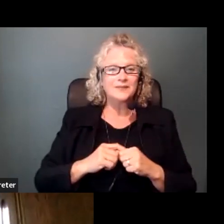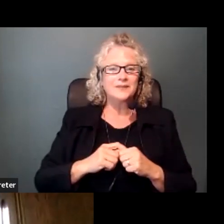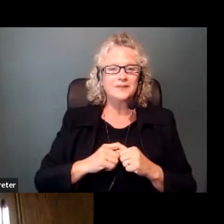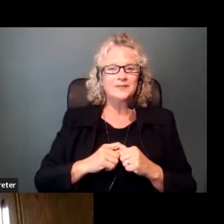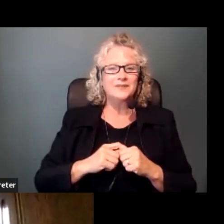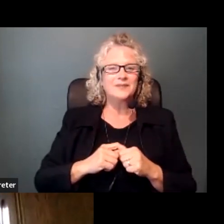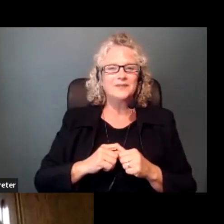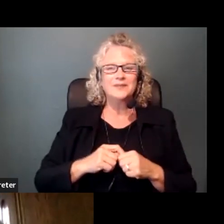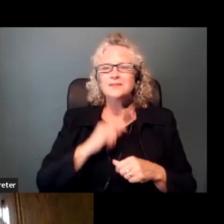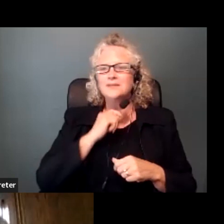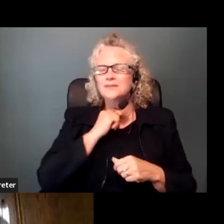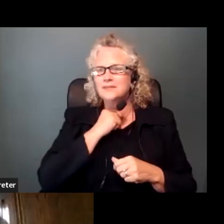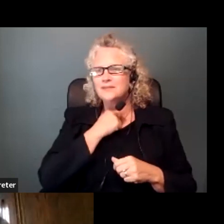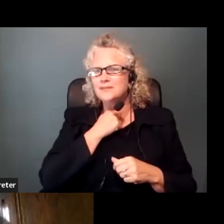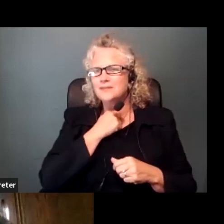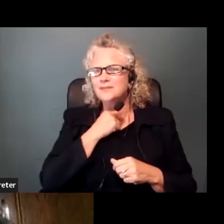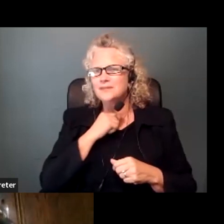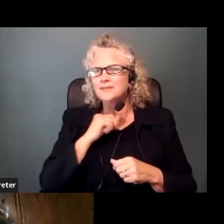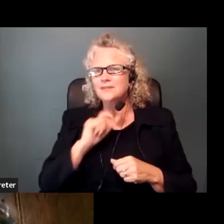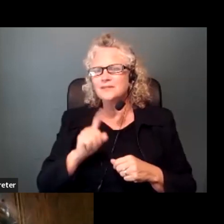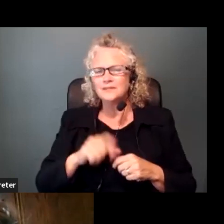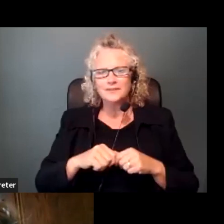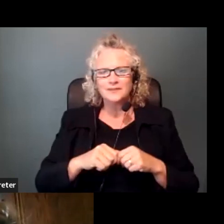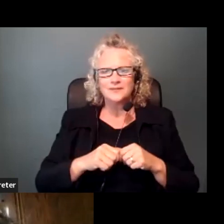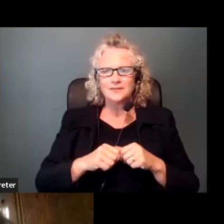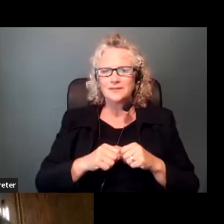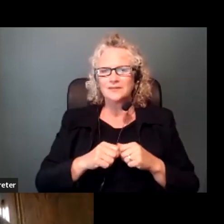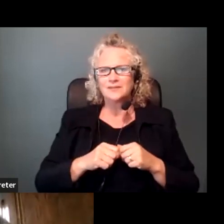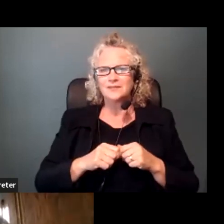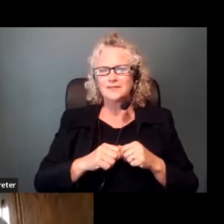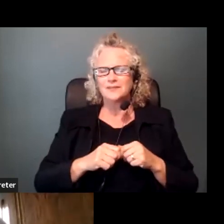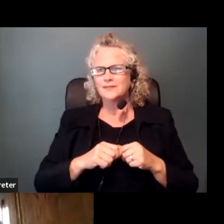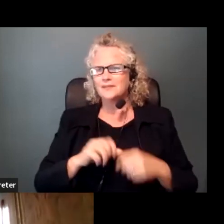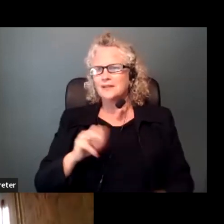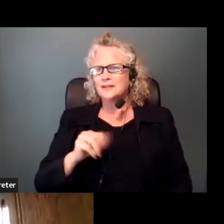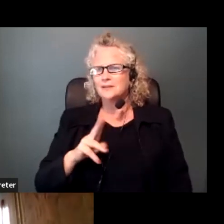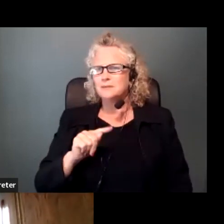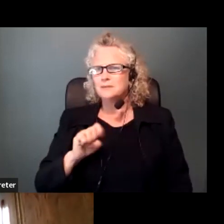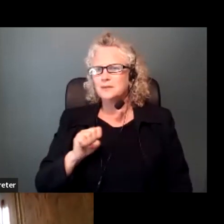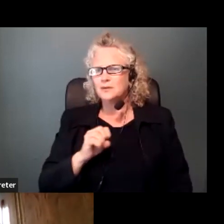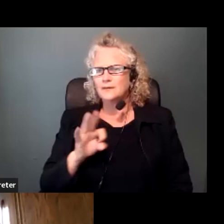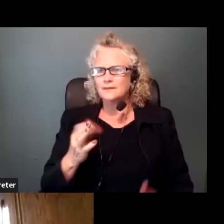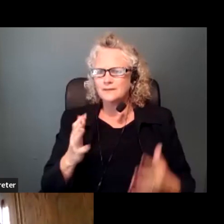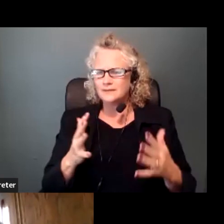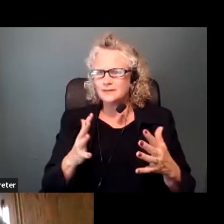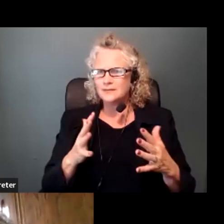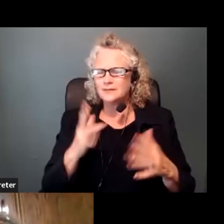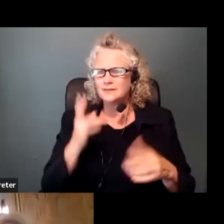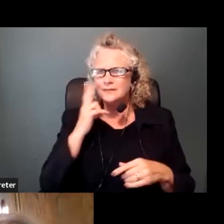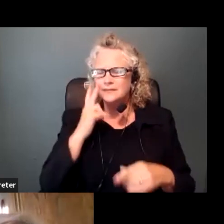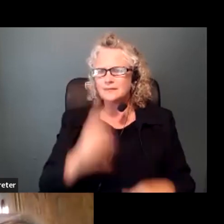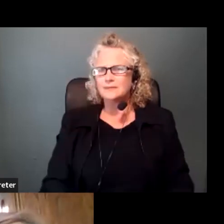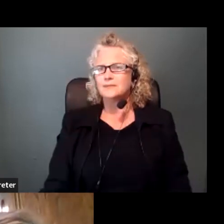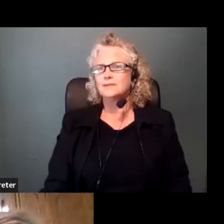Oh, we're not hearing you. Hold on. You are off mute. Let me see.